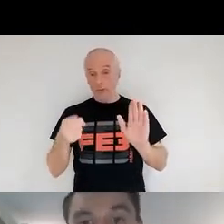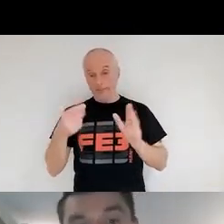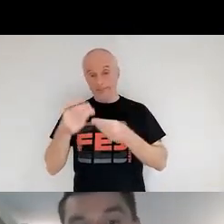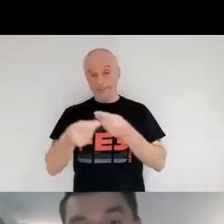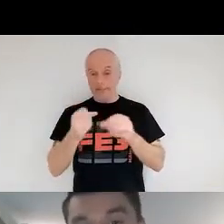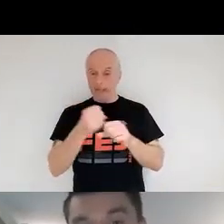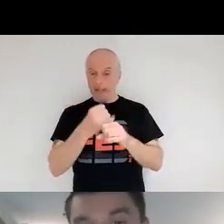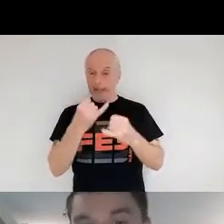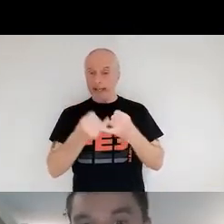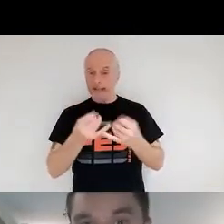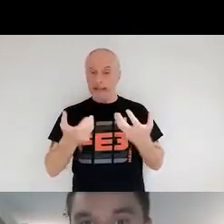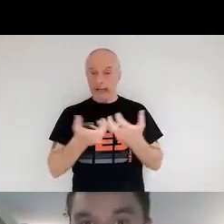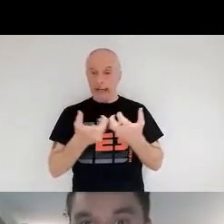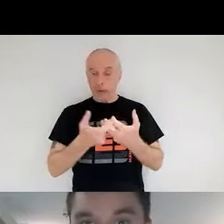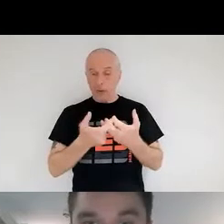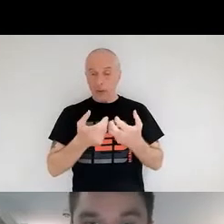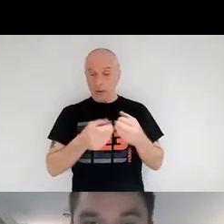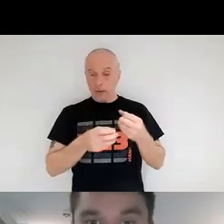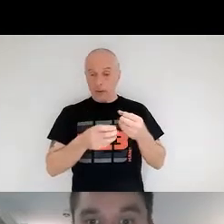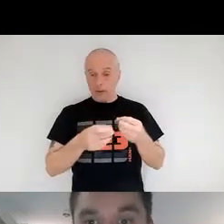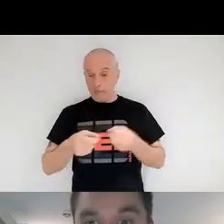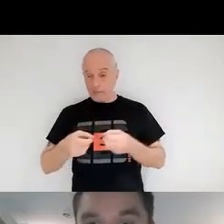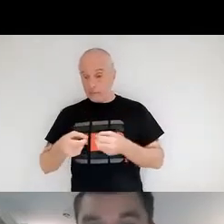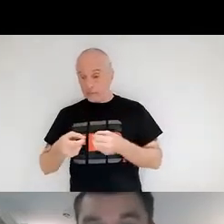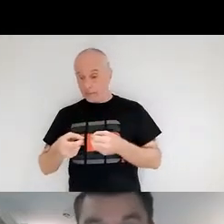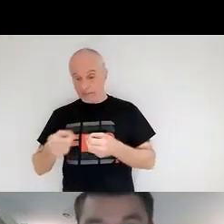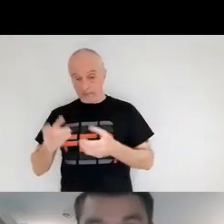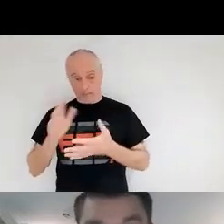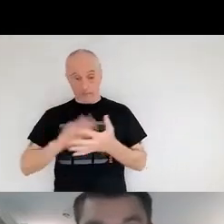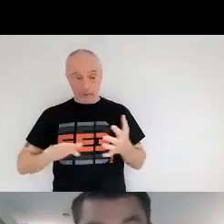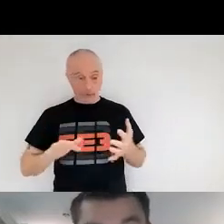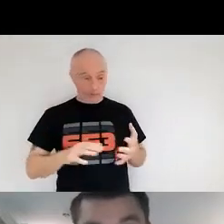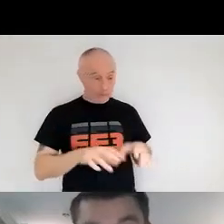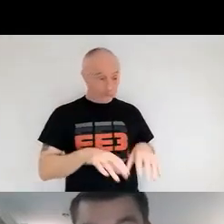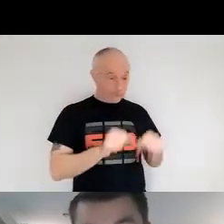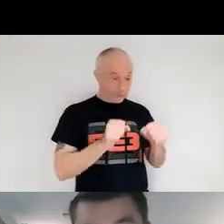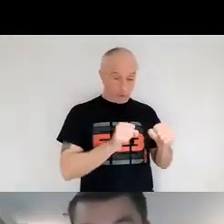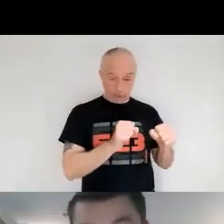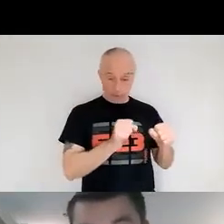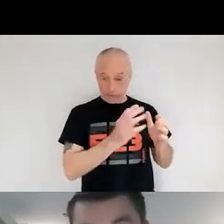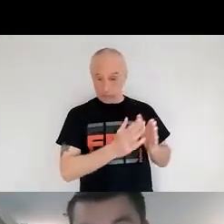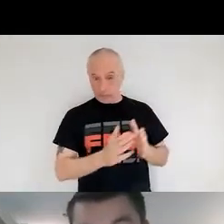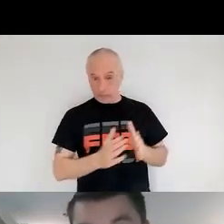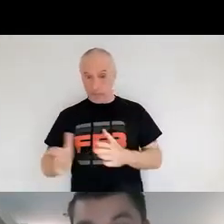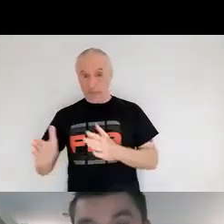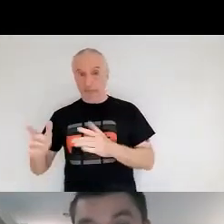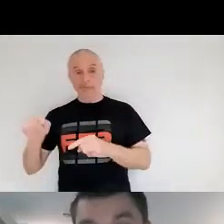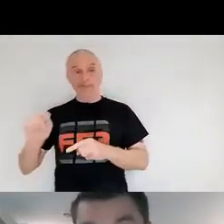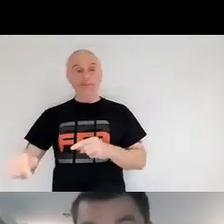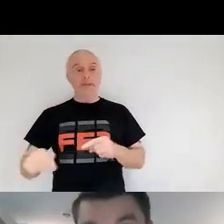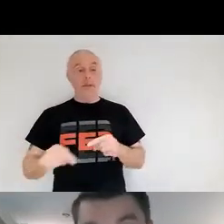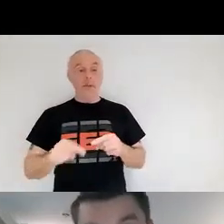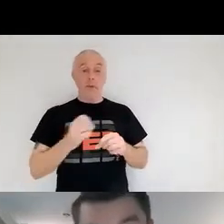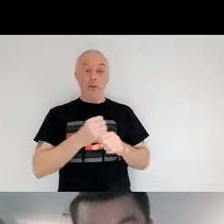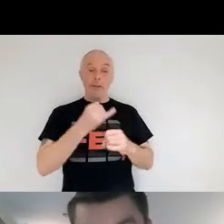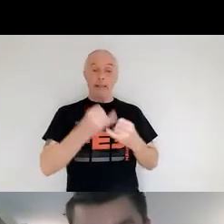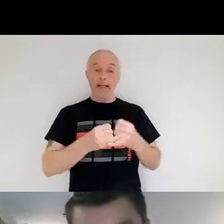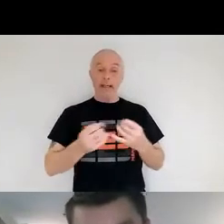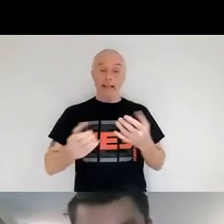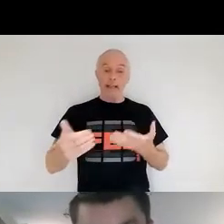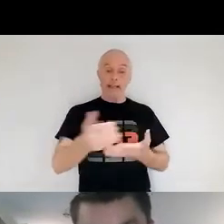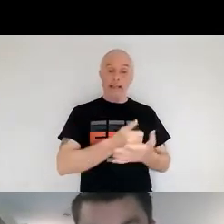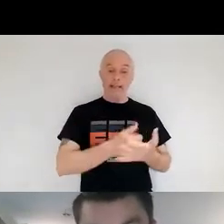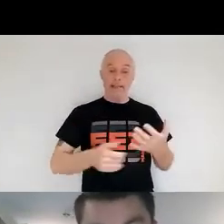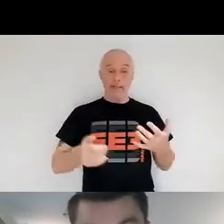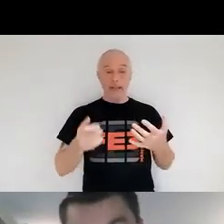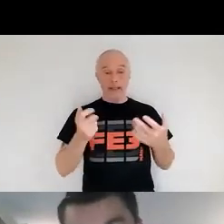then is delivered to all of our appliances, and that's the gas safety management regulations. Now, the quality of gas